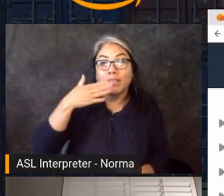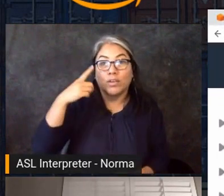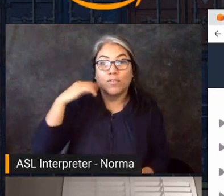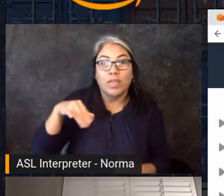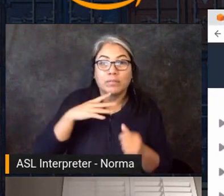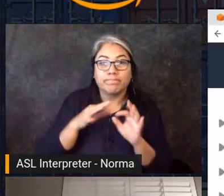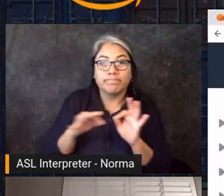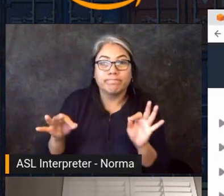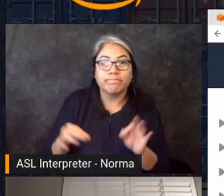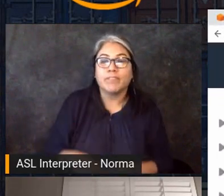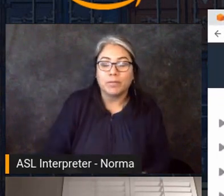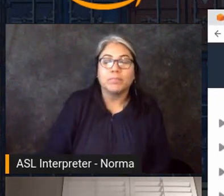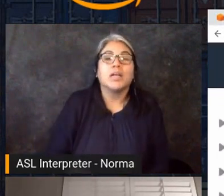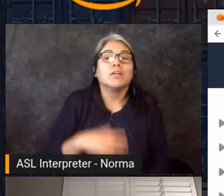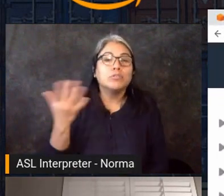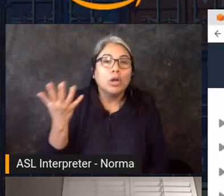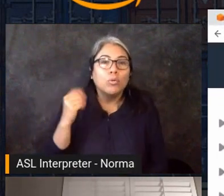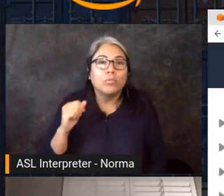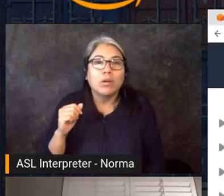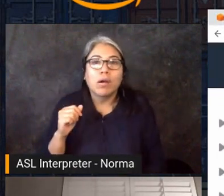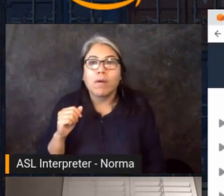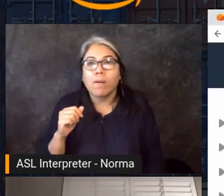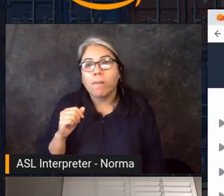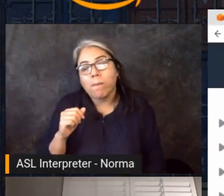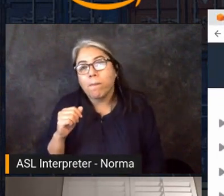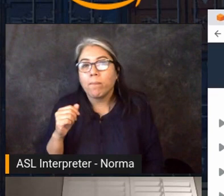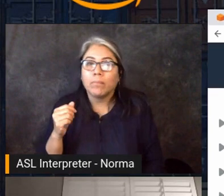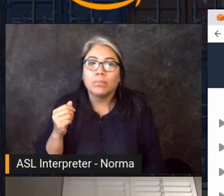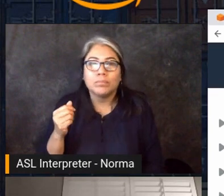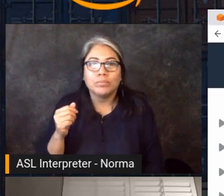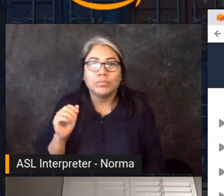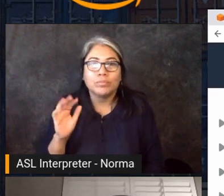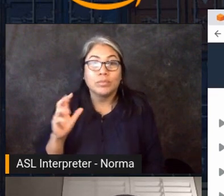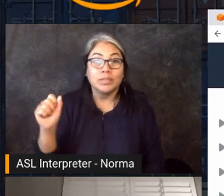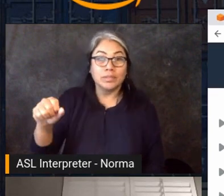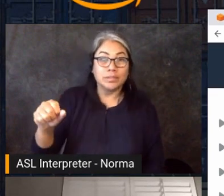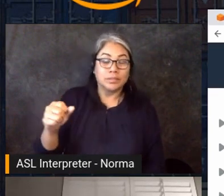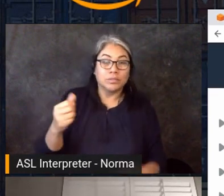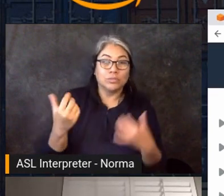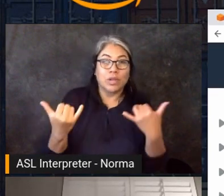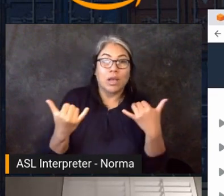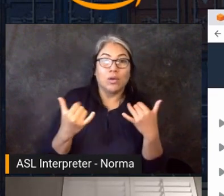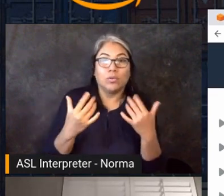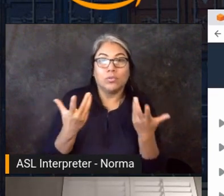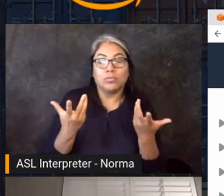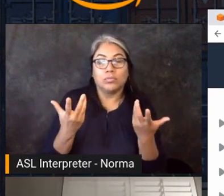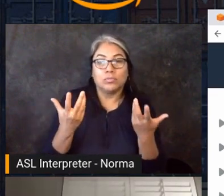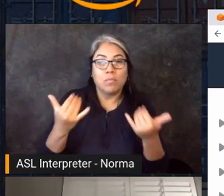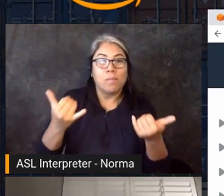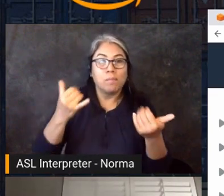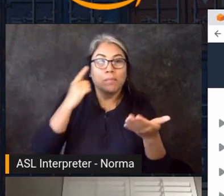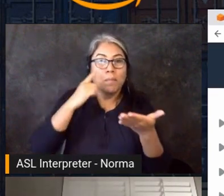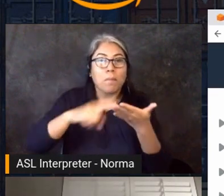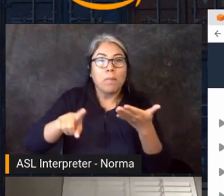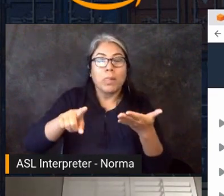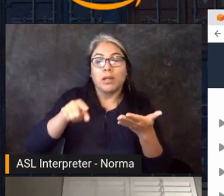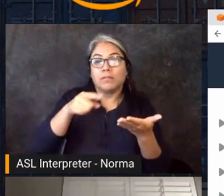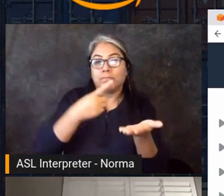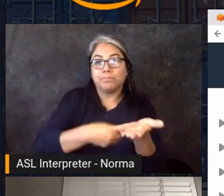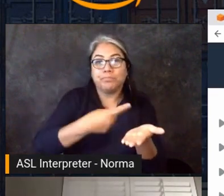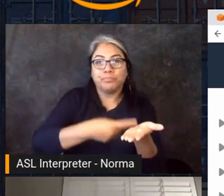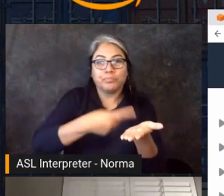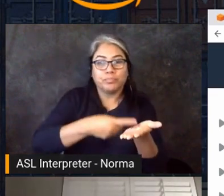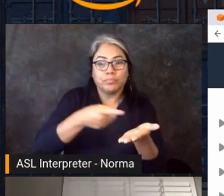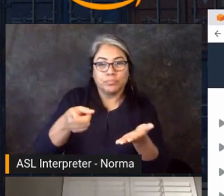yeah, let's take a look at what we're going to cover first is we'll take a look at some of the existing capabilities we have natively within Amazon